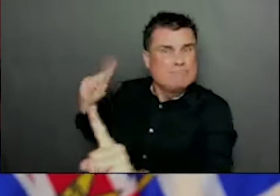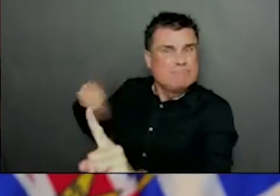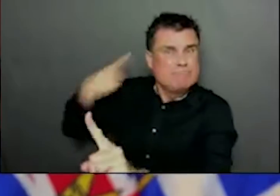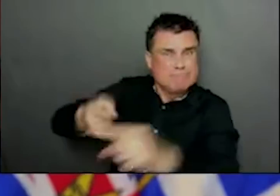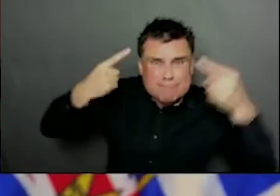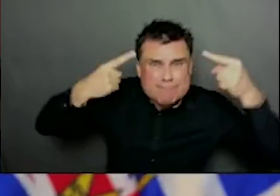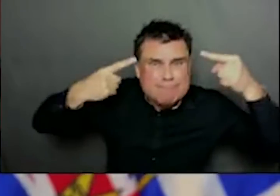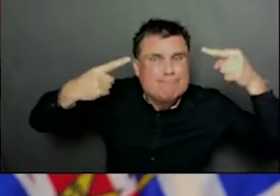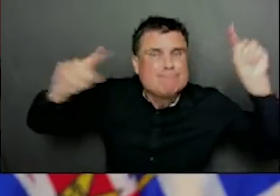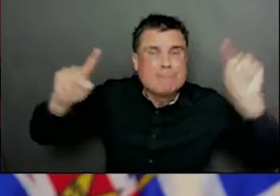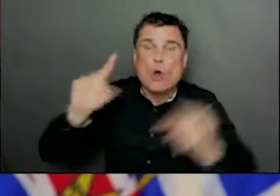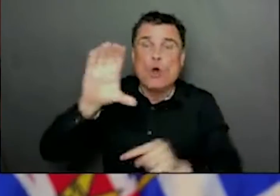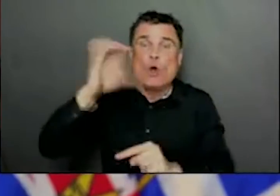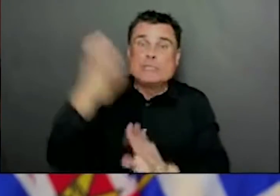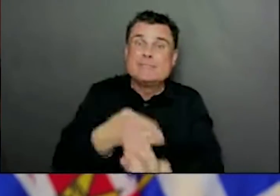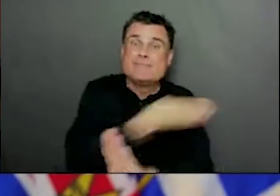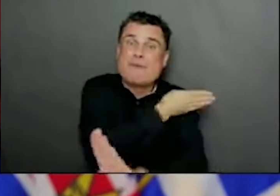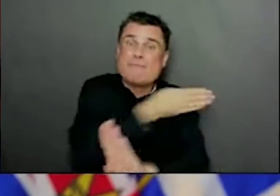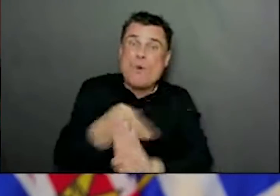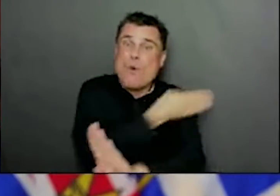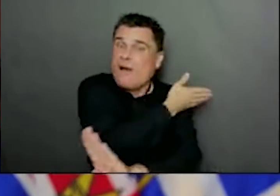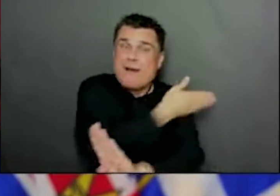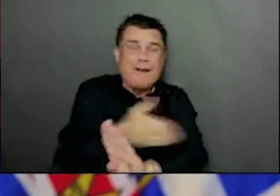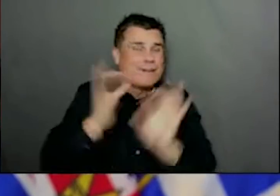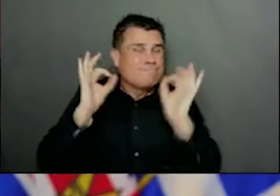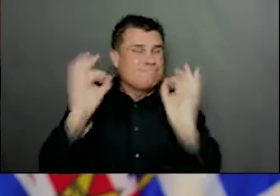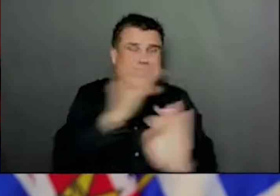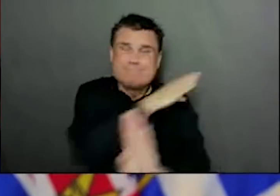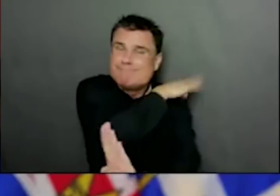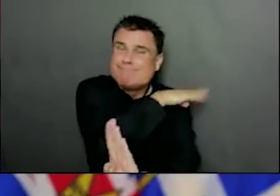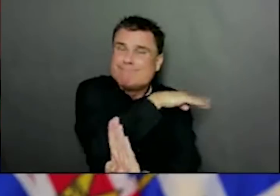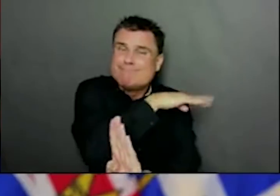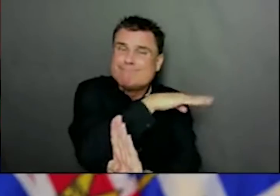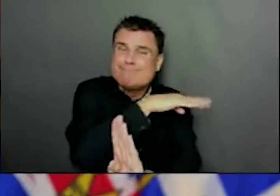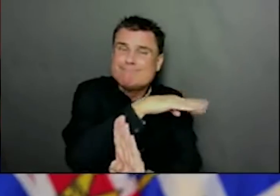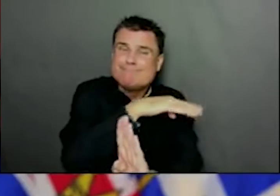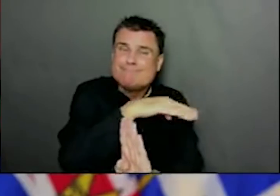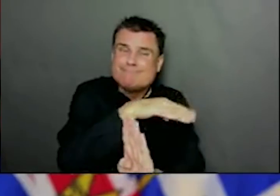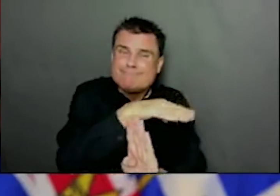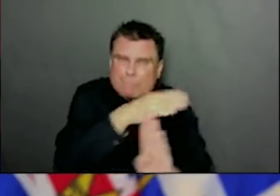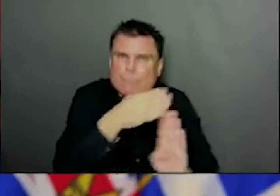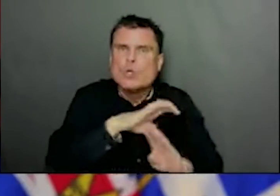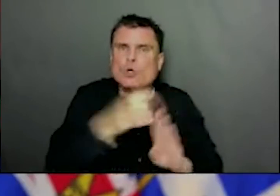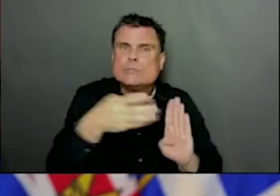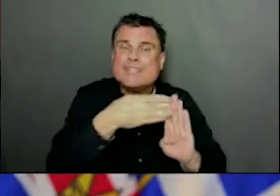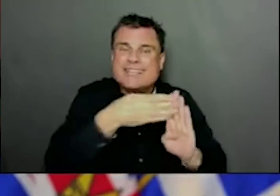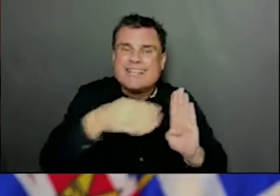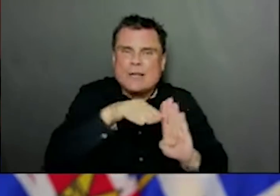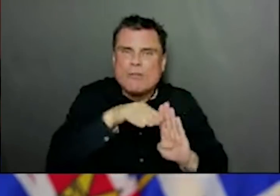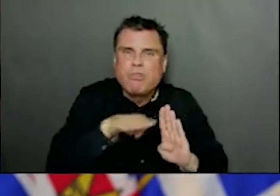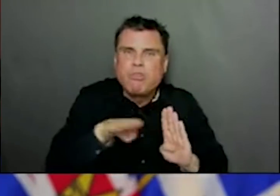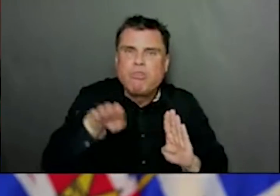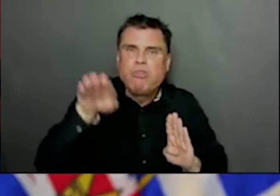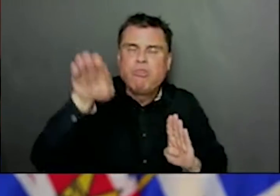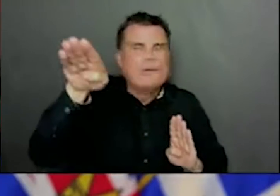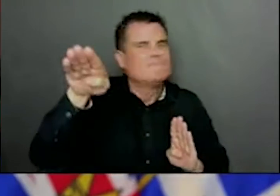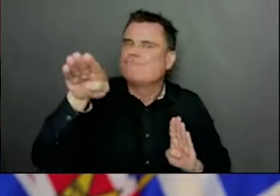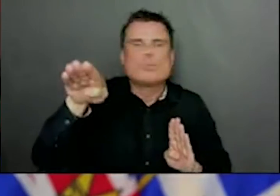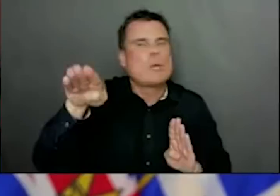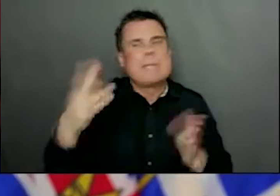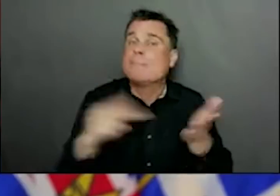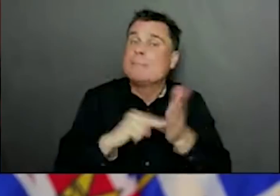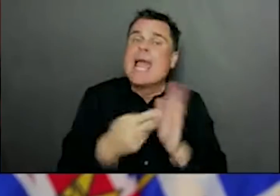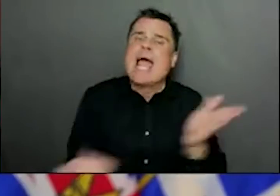again. As a result, our current provincial health officer orders on all gatherings and events have